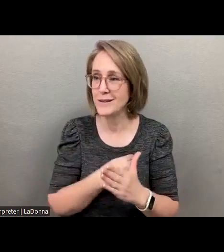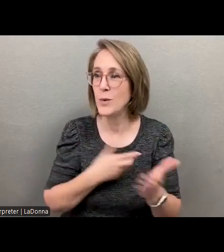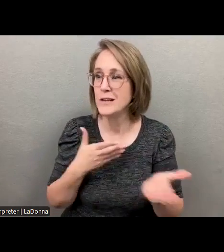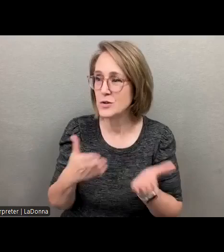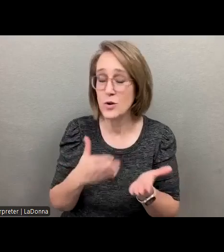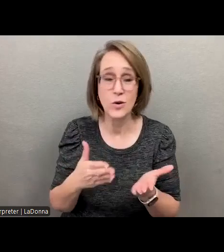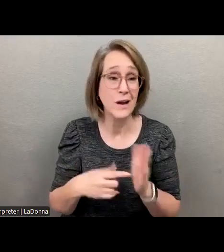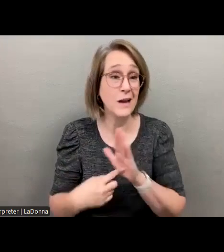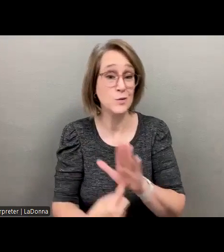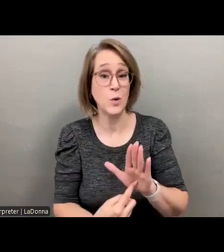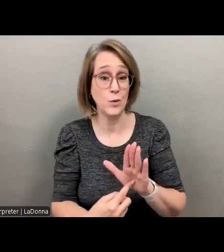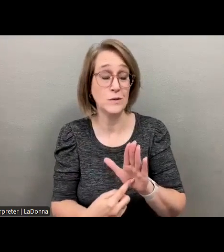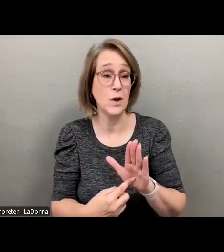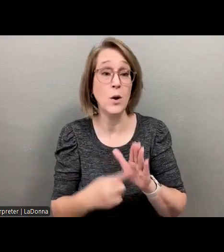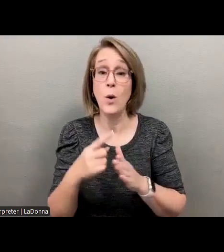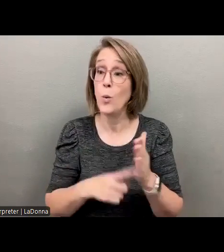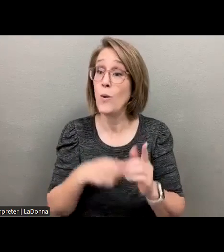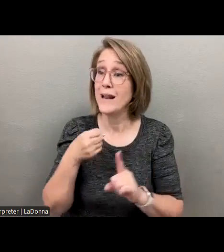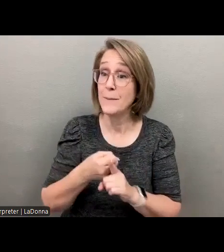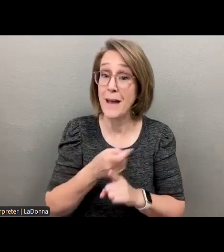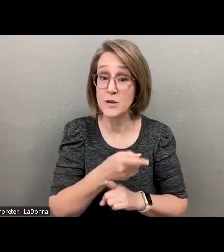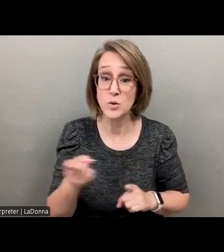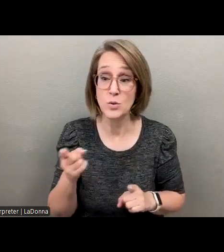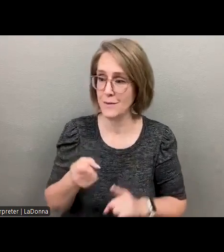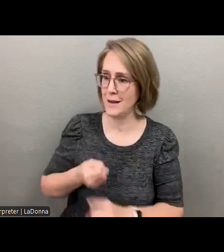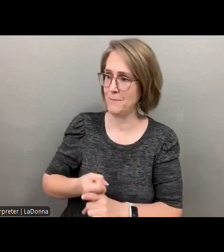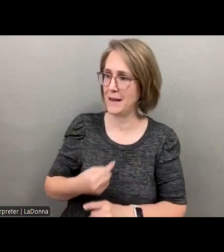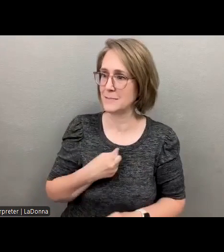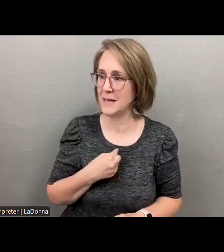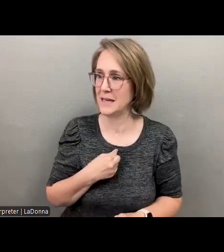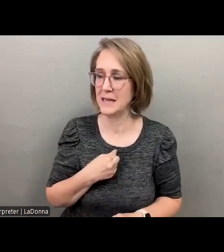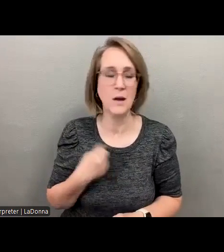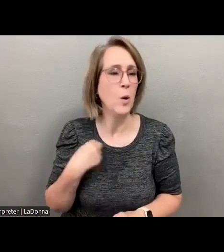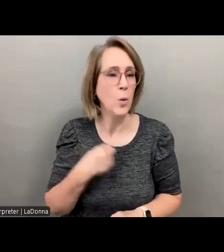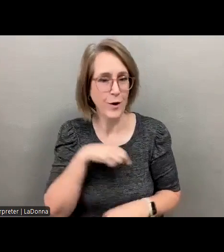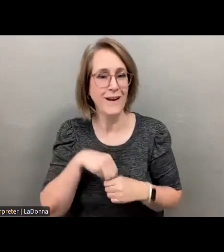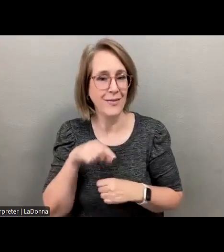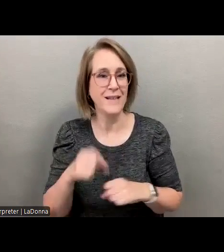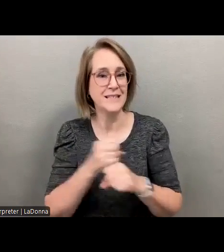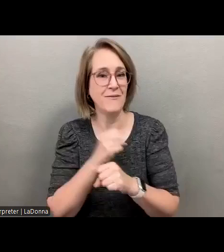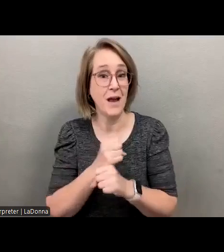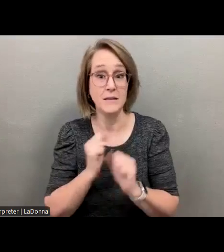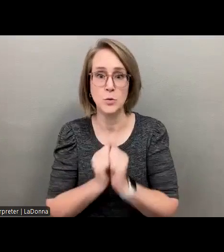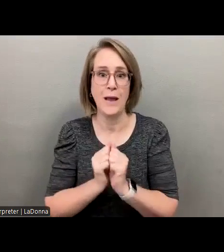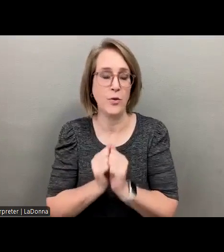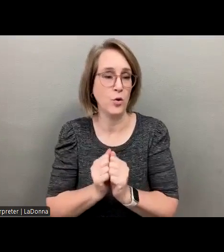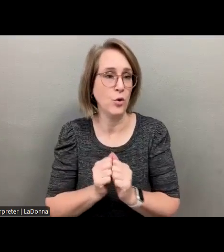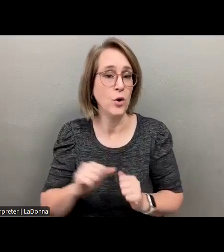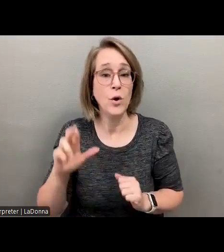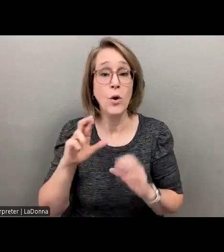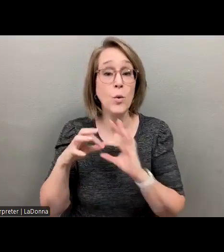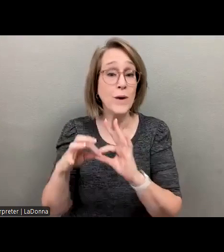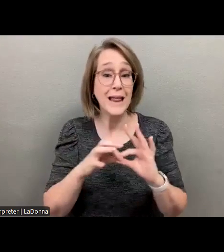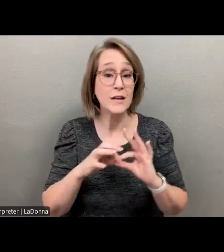that conveys to them that what impacts you impacts me, and that we are in this fight together. Relationship